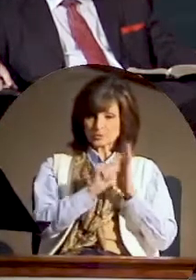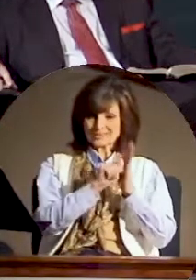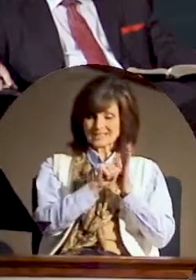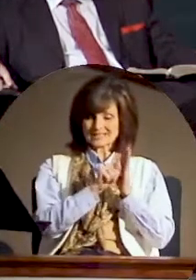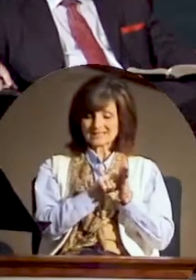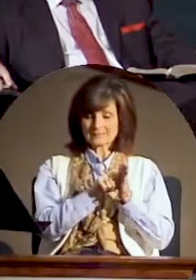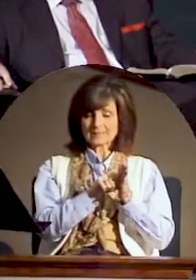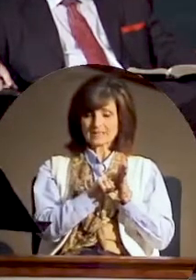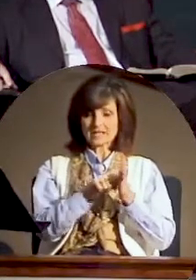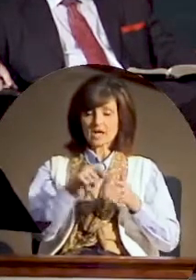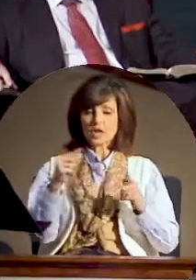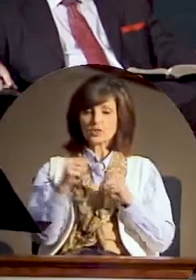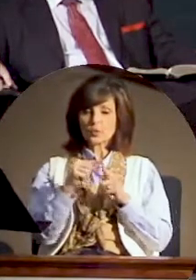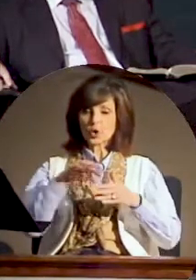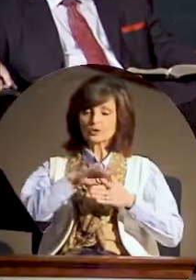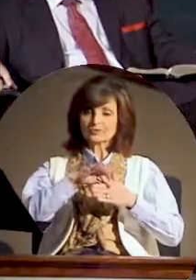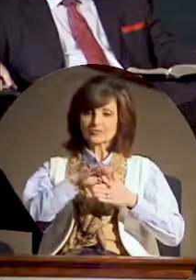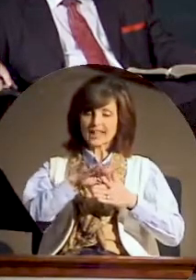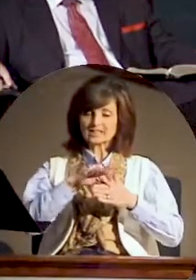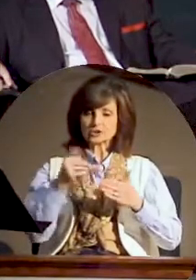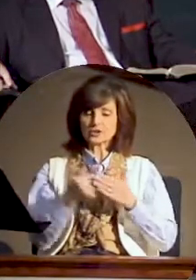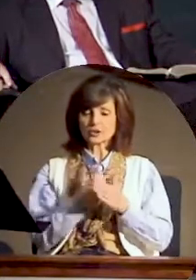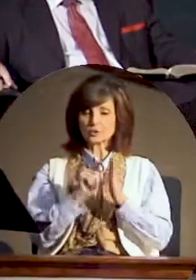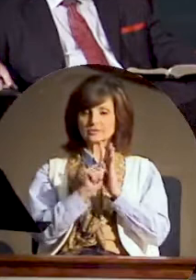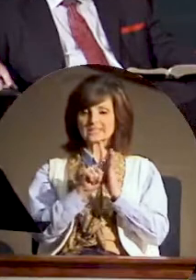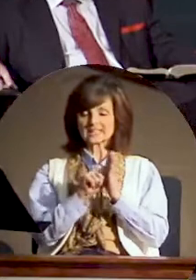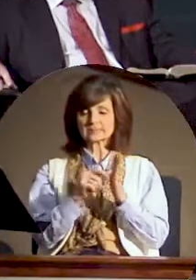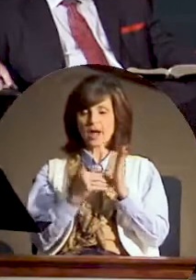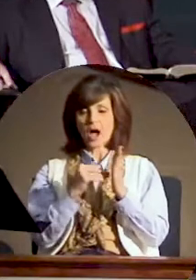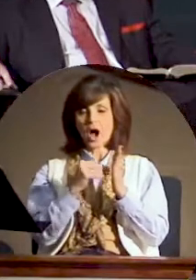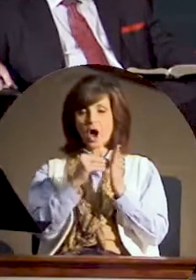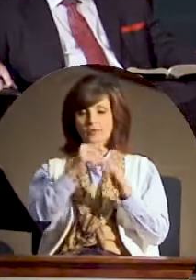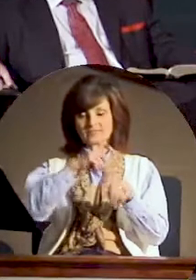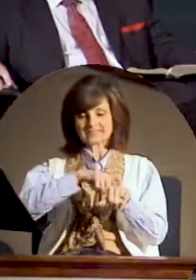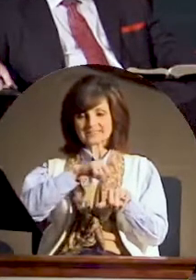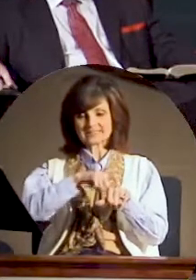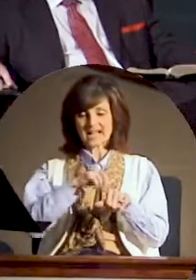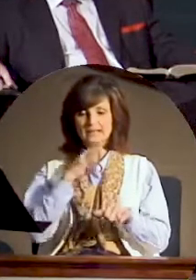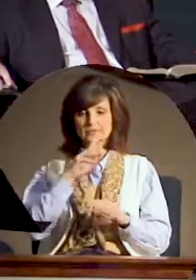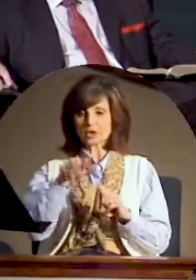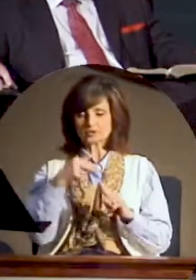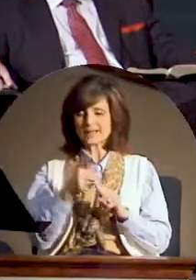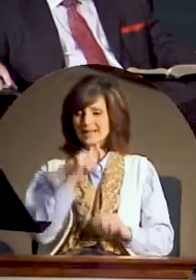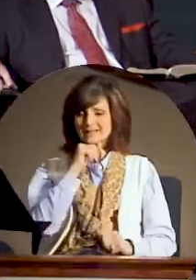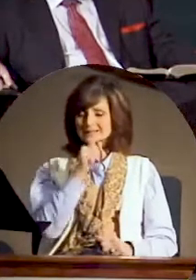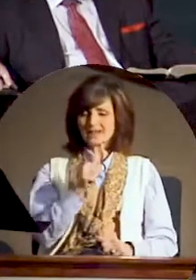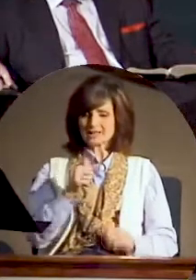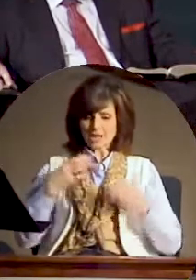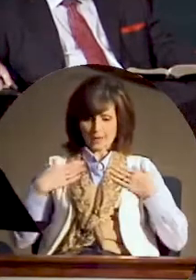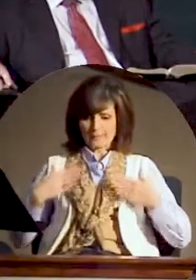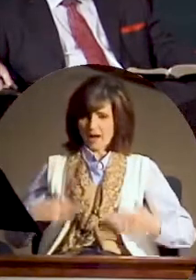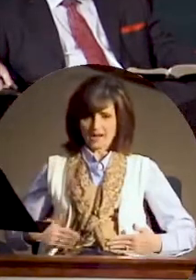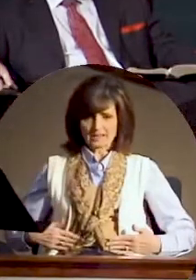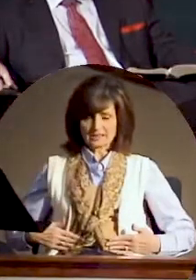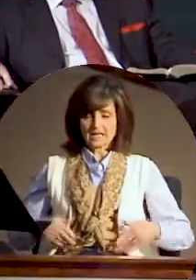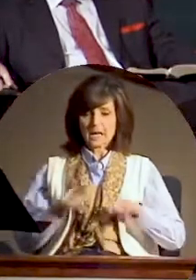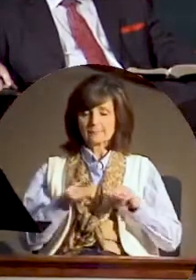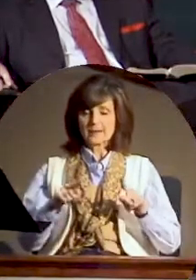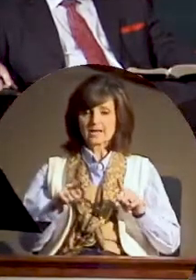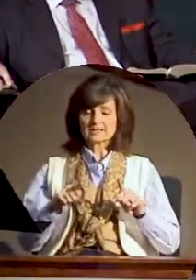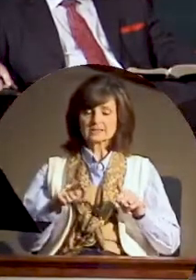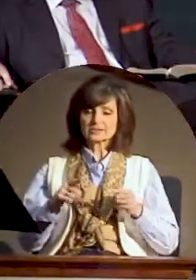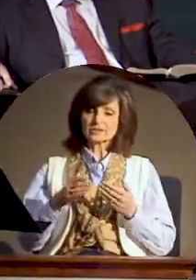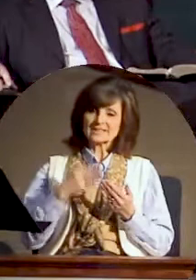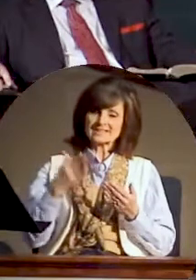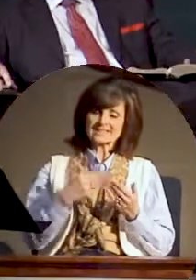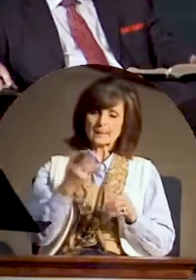the flesh, the word flesh, in the New Testament, more often than not, refers not to the human body, but to the